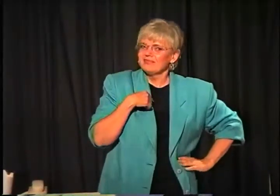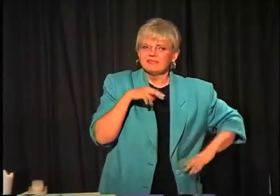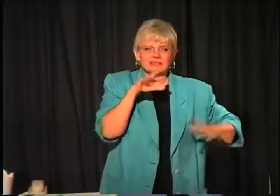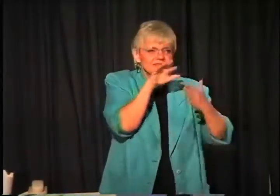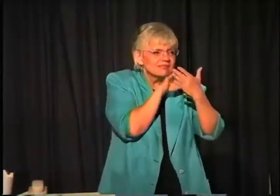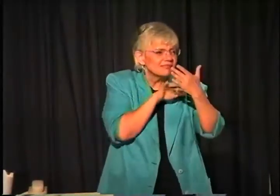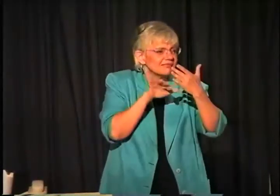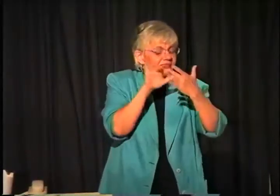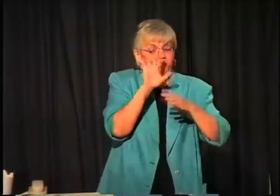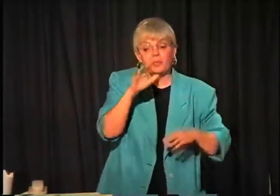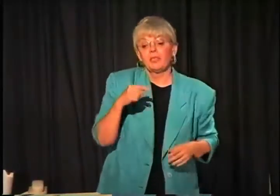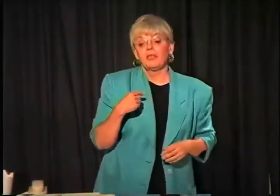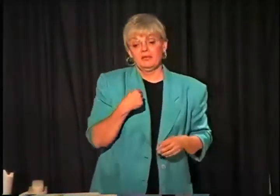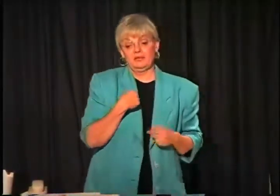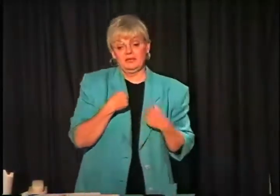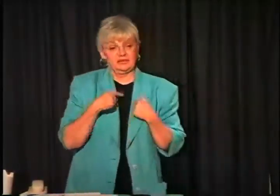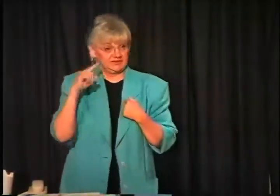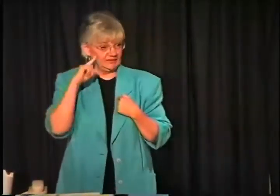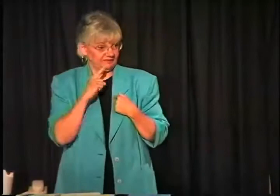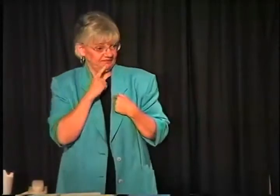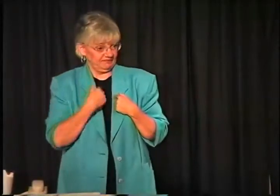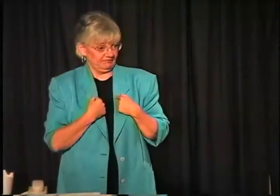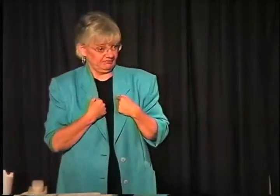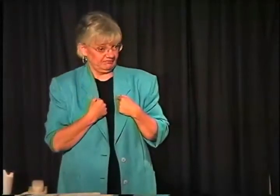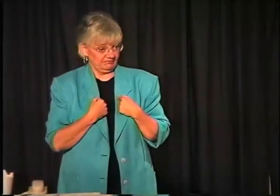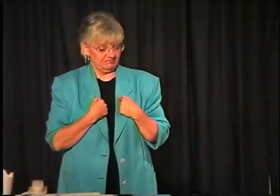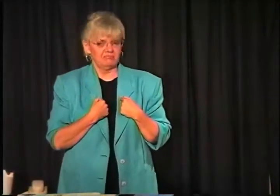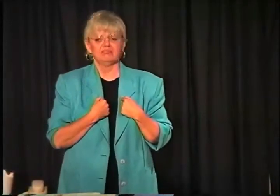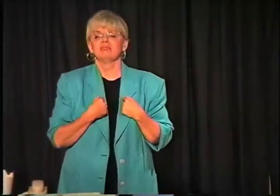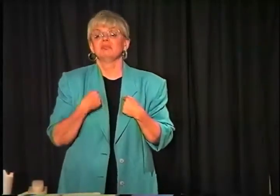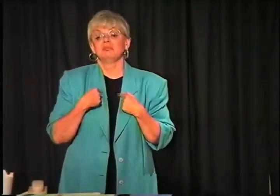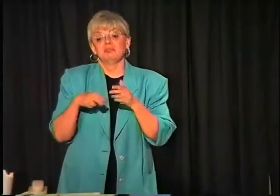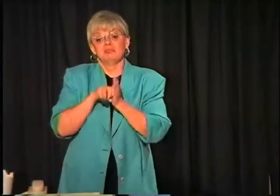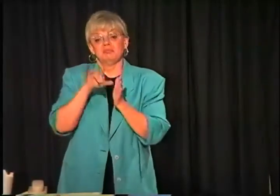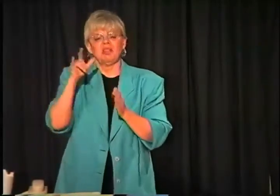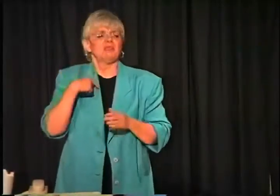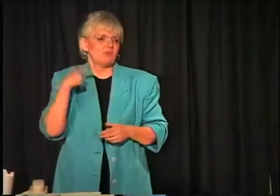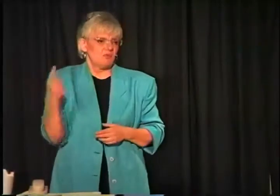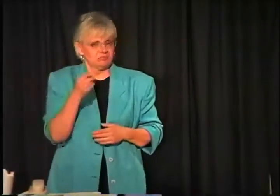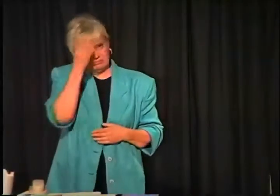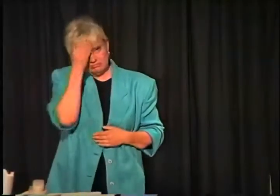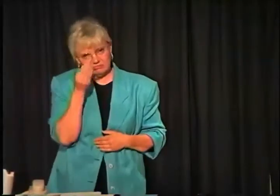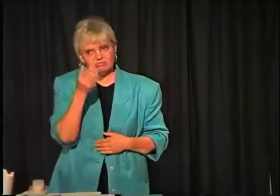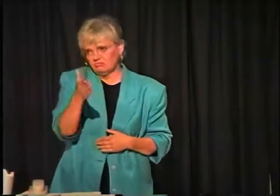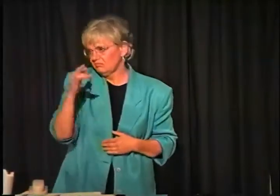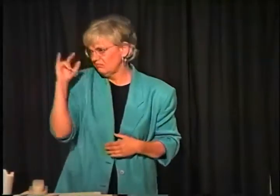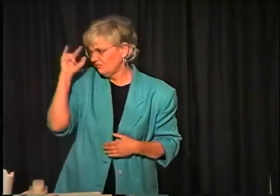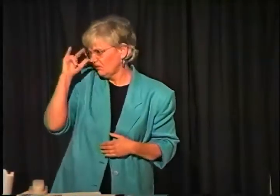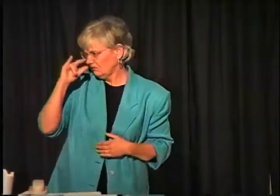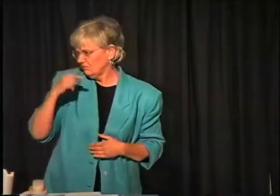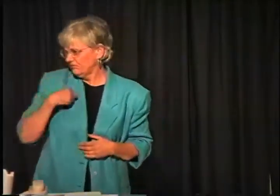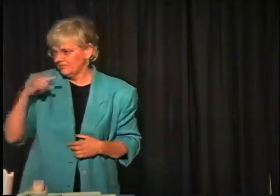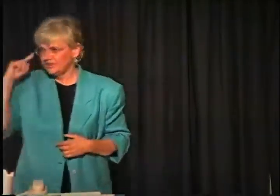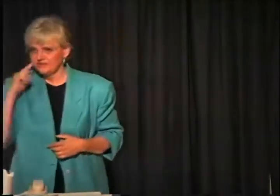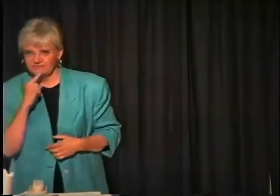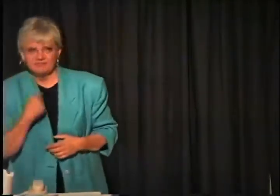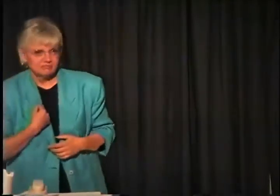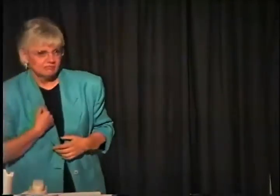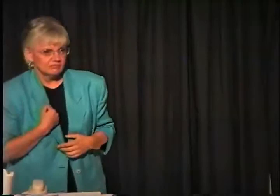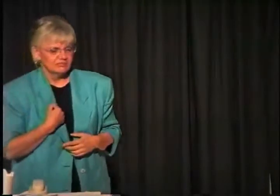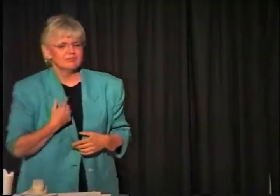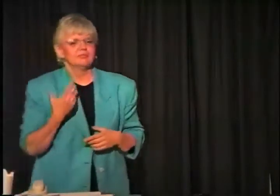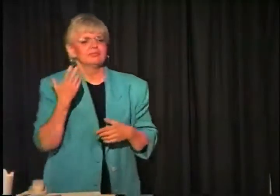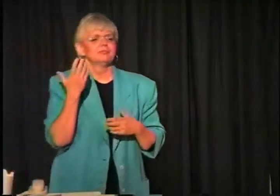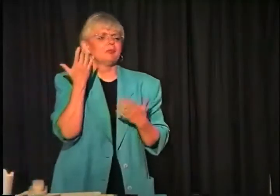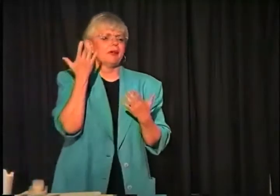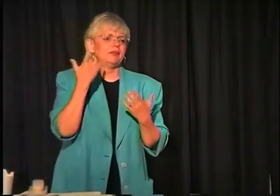flight attendants on an airplane is to help hearing people. They're the ones who need the help. As a deaf person, I always get to board early.